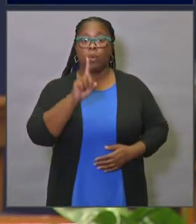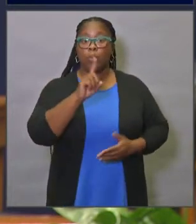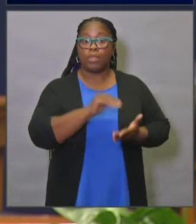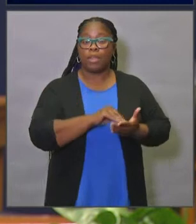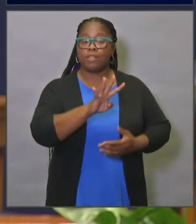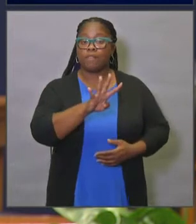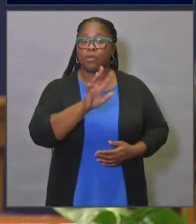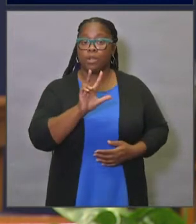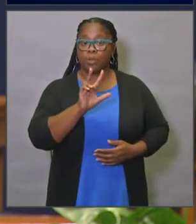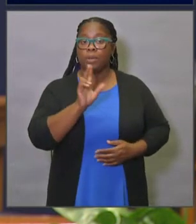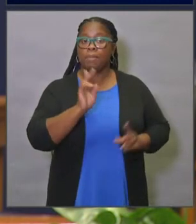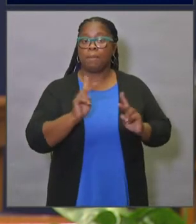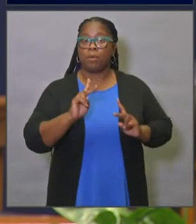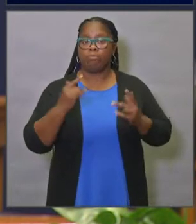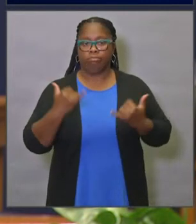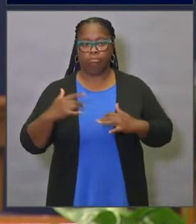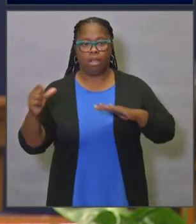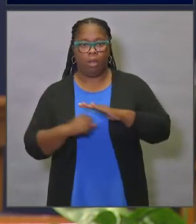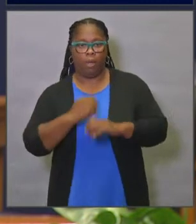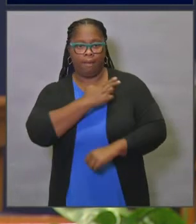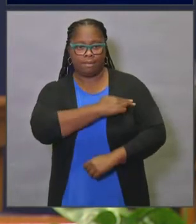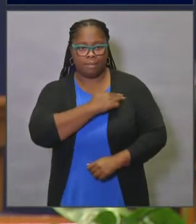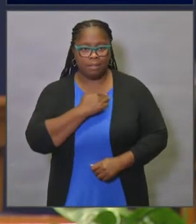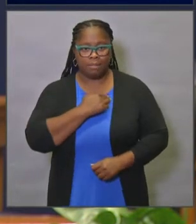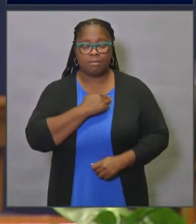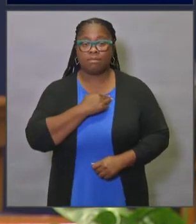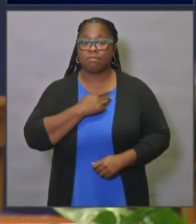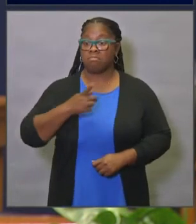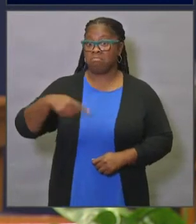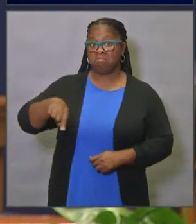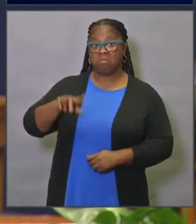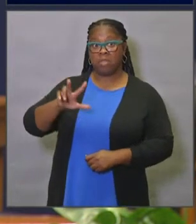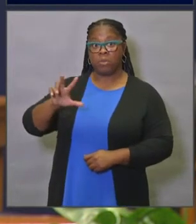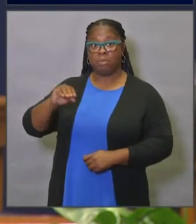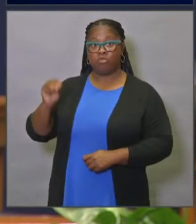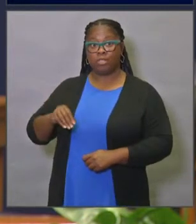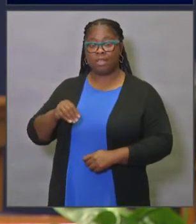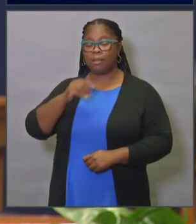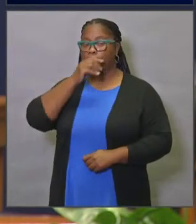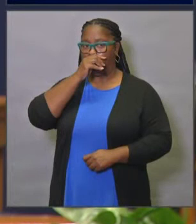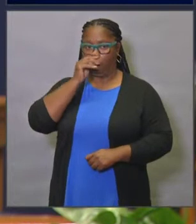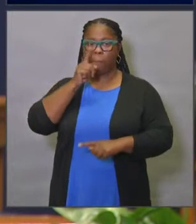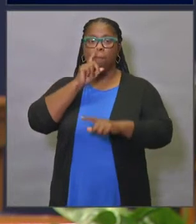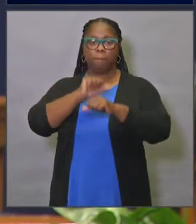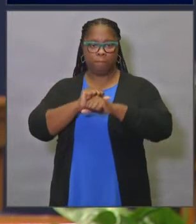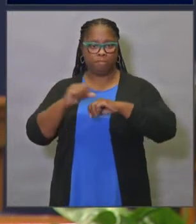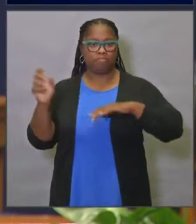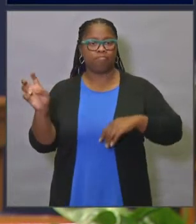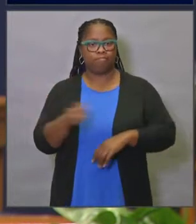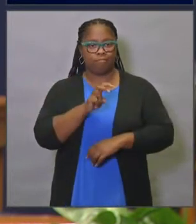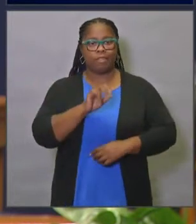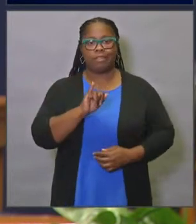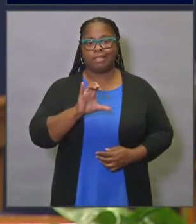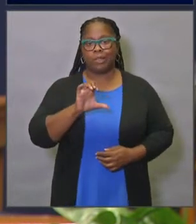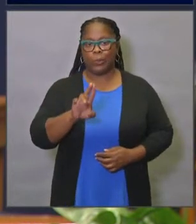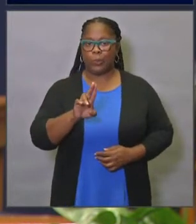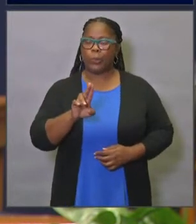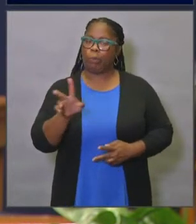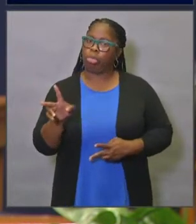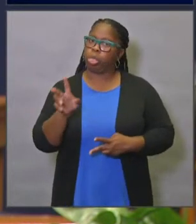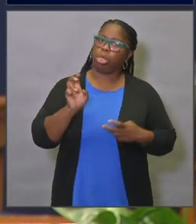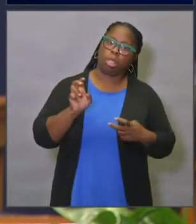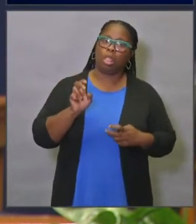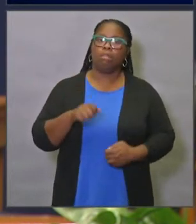1,043 confirmed cases are currently hospitalized. 33% of these people are confirmed cases in the ICU or the intensive care unit,